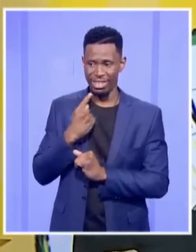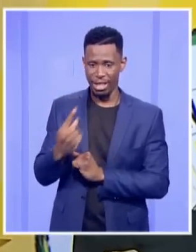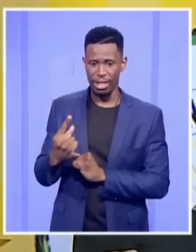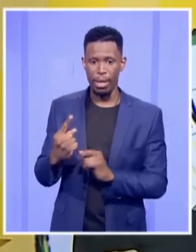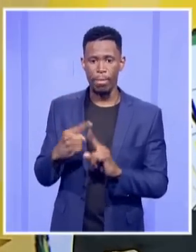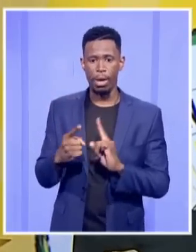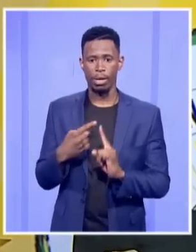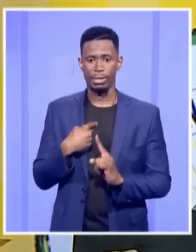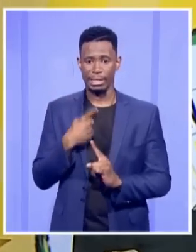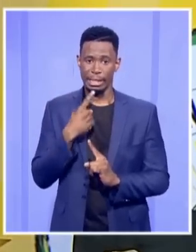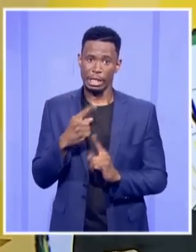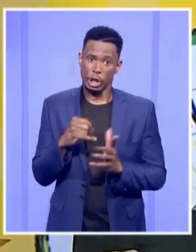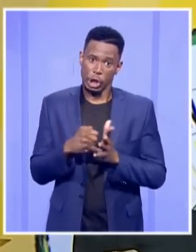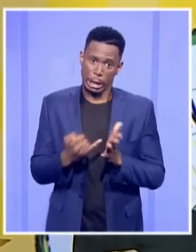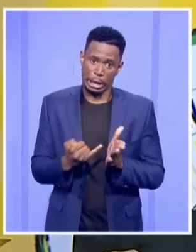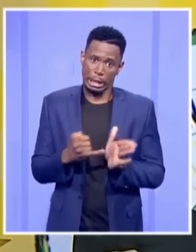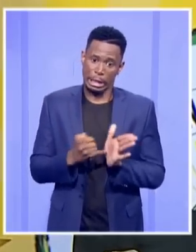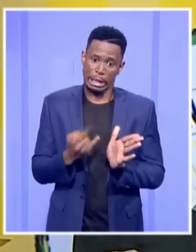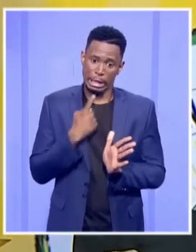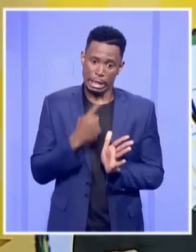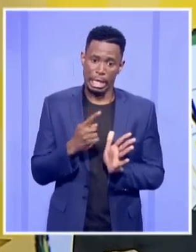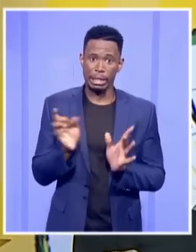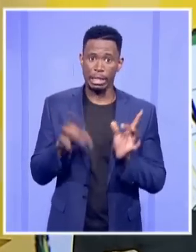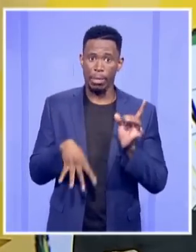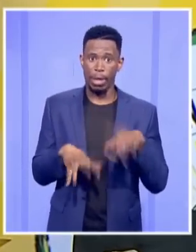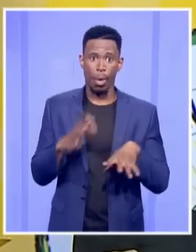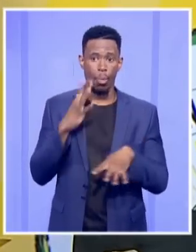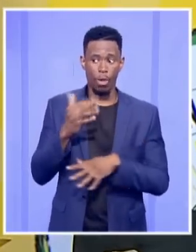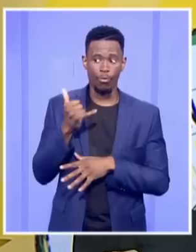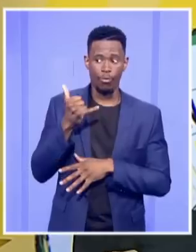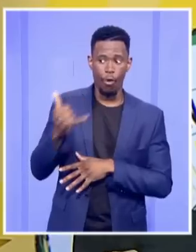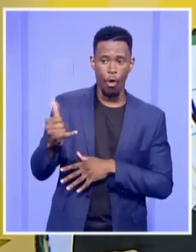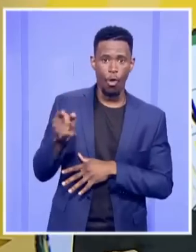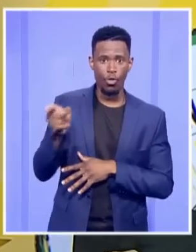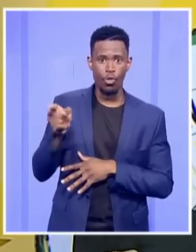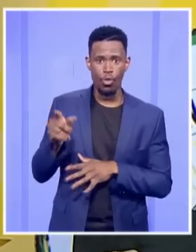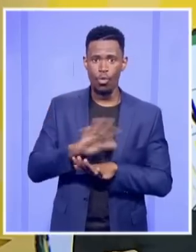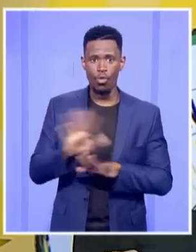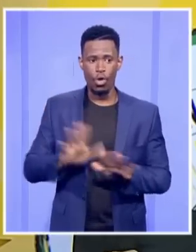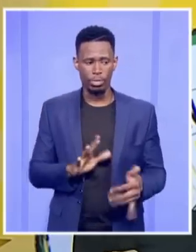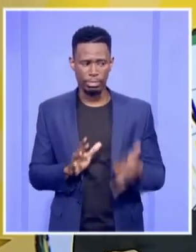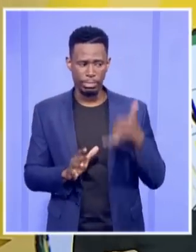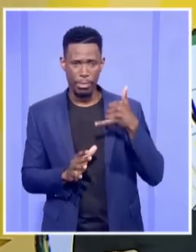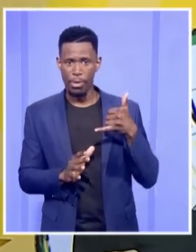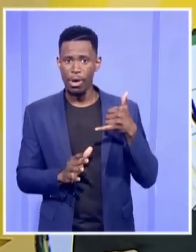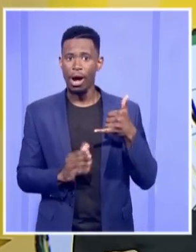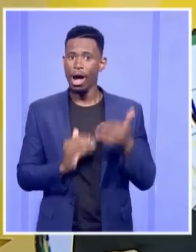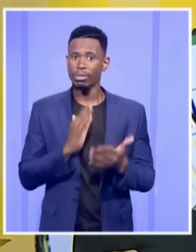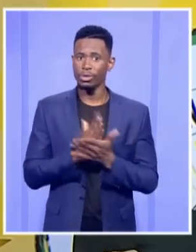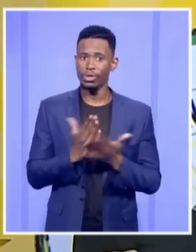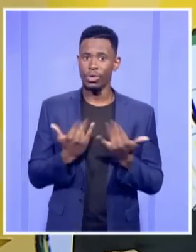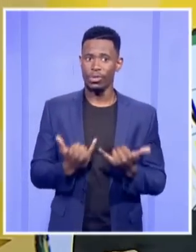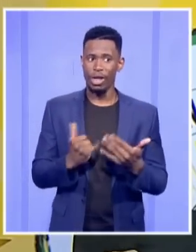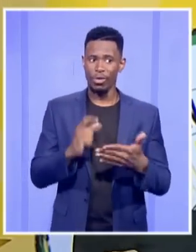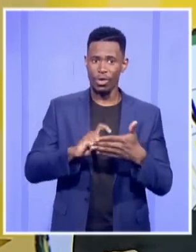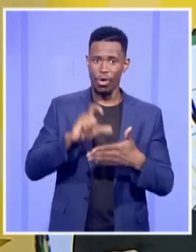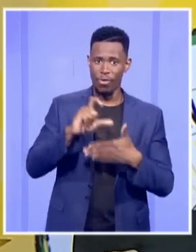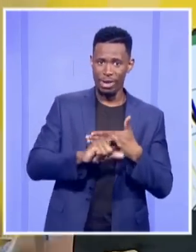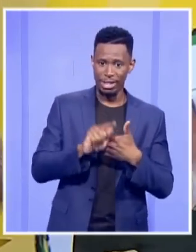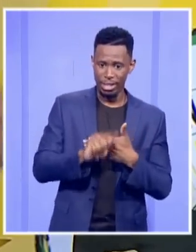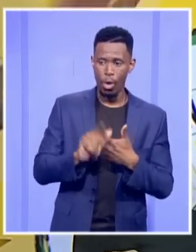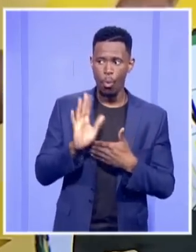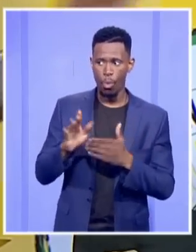Just as, by the way, they did indicate that sometimes you don't pick up calls. At the conference, I'm sure there's going to be improvement.